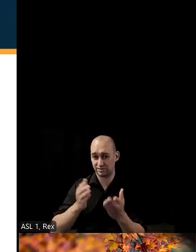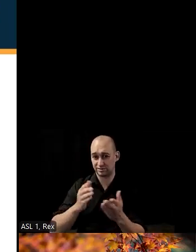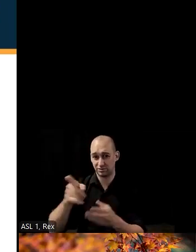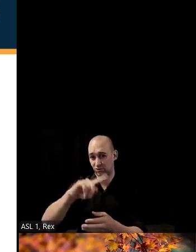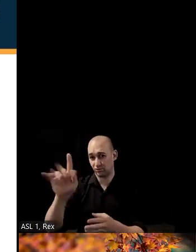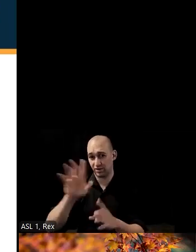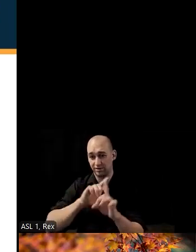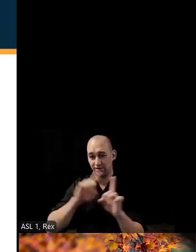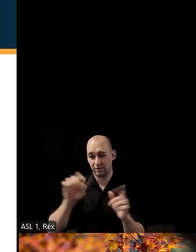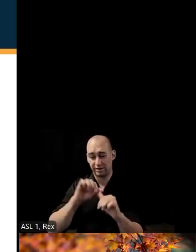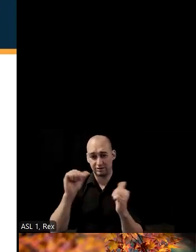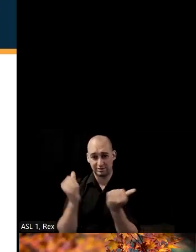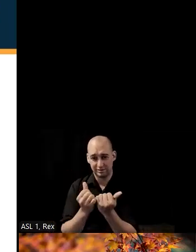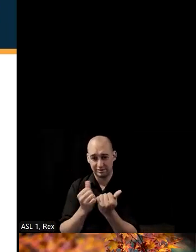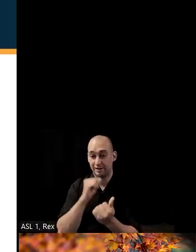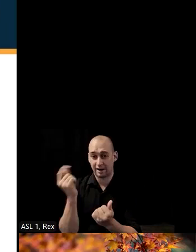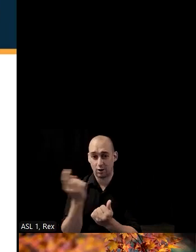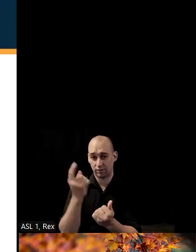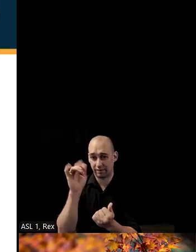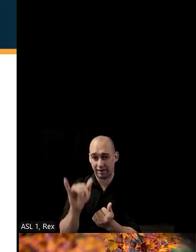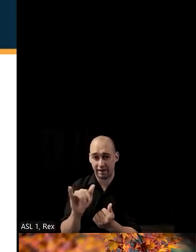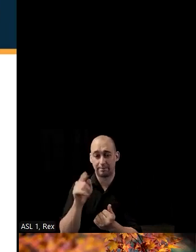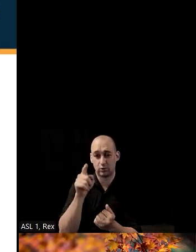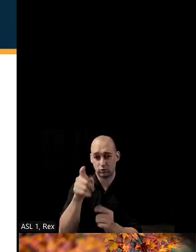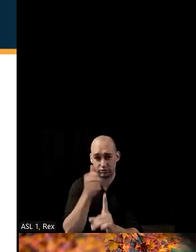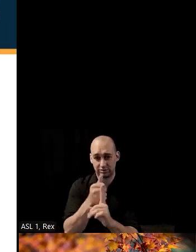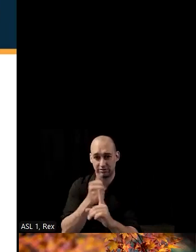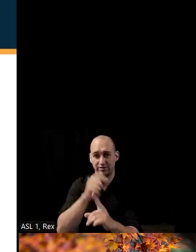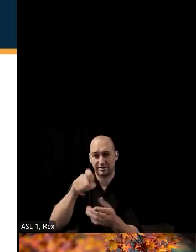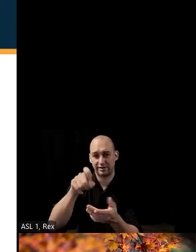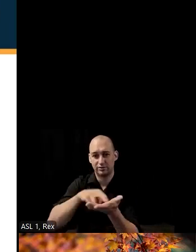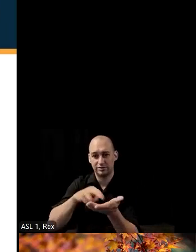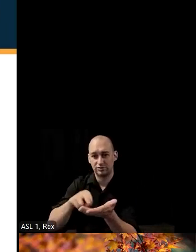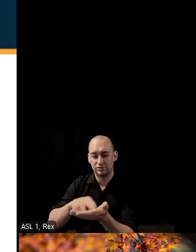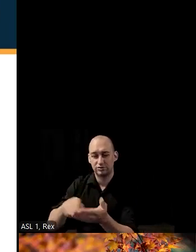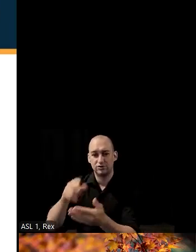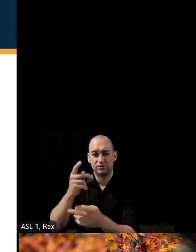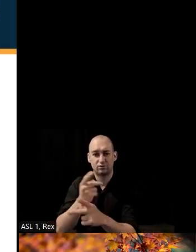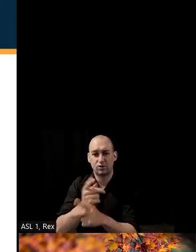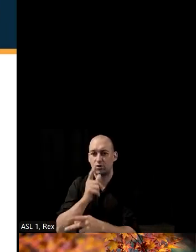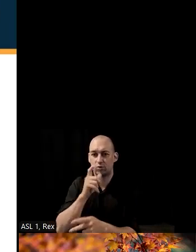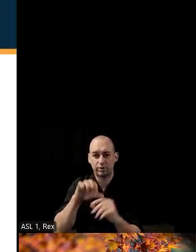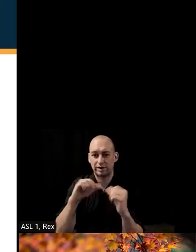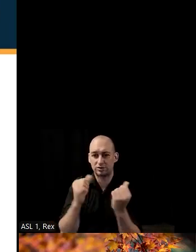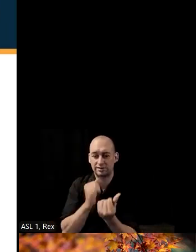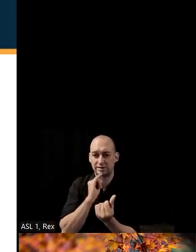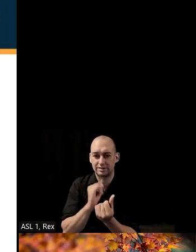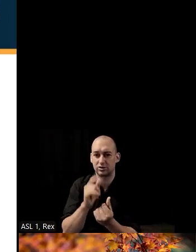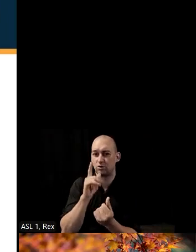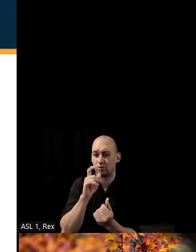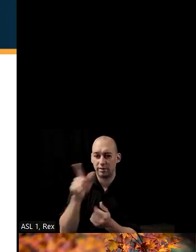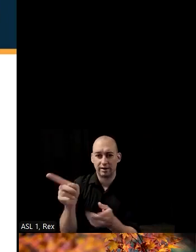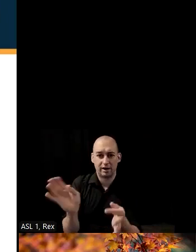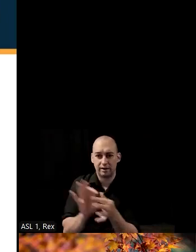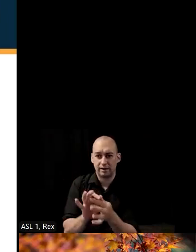to 5 different agencies, but you yourself will have to do research to figure out who those agencies are, what their contact information